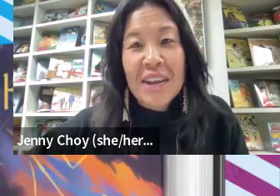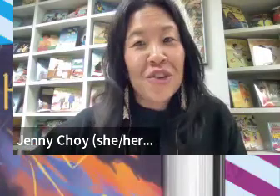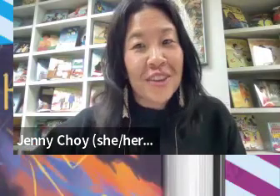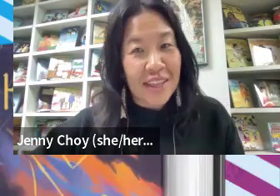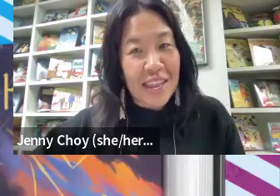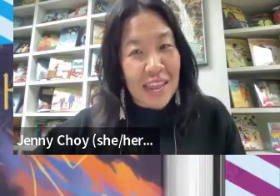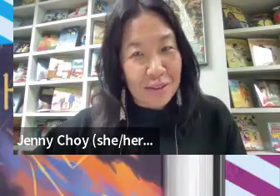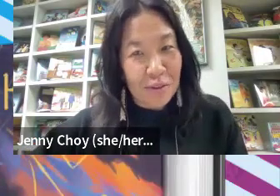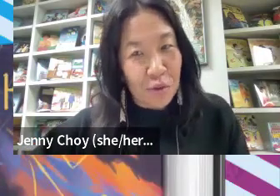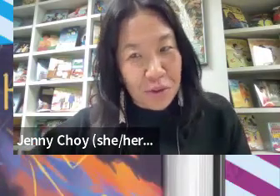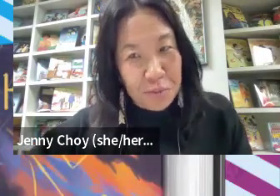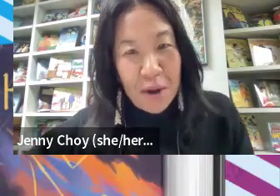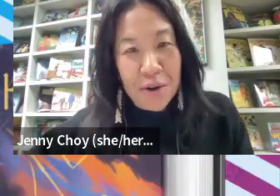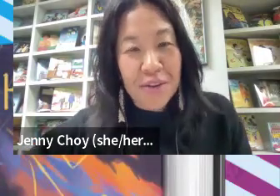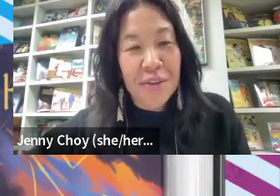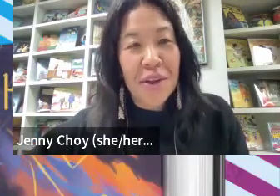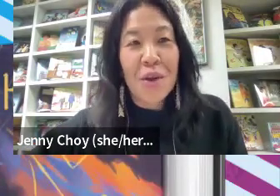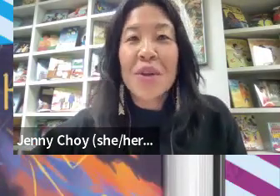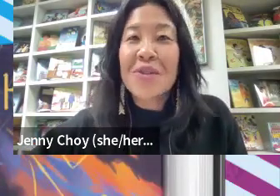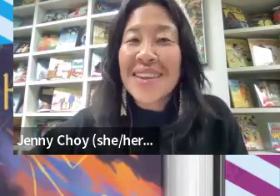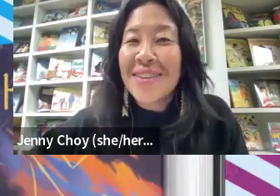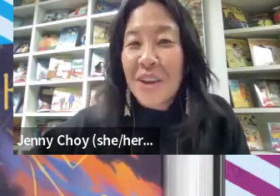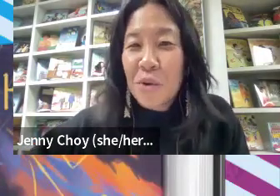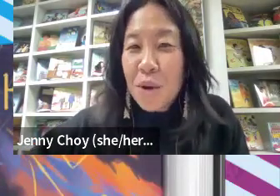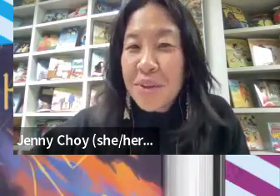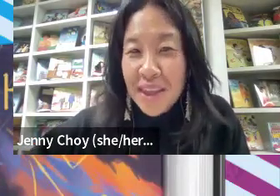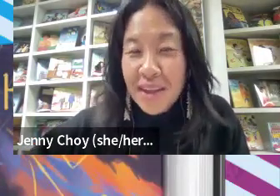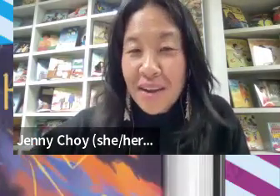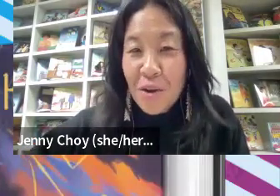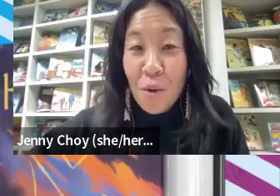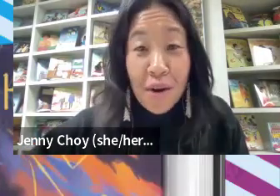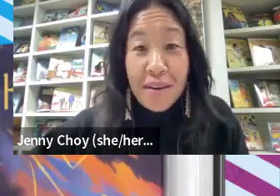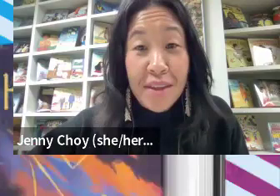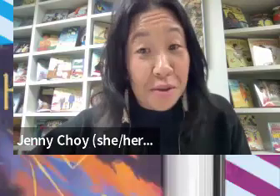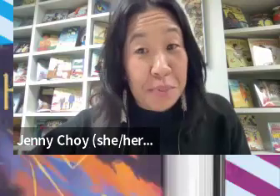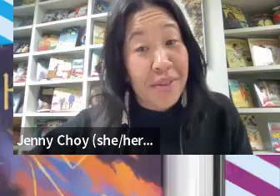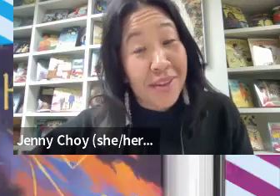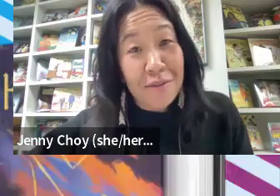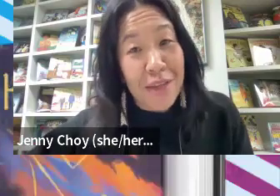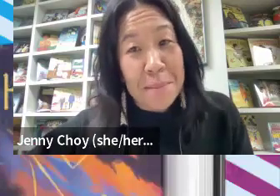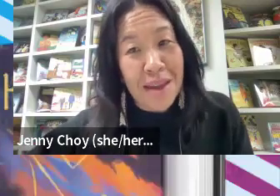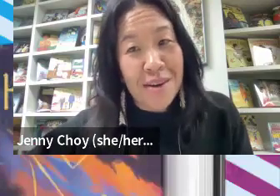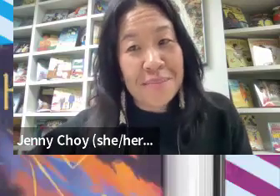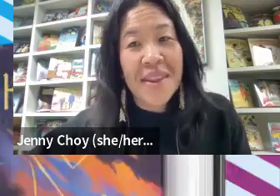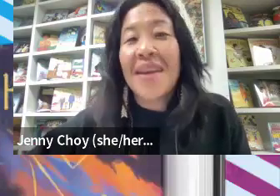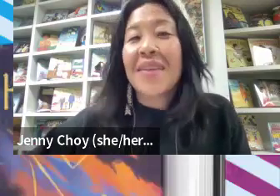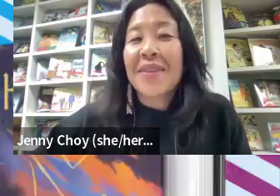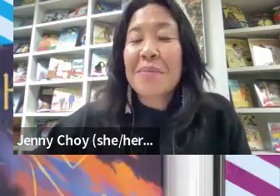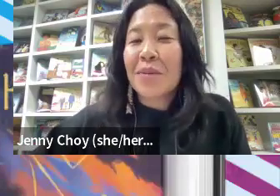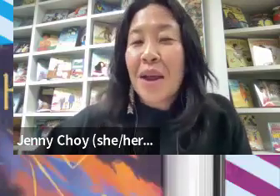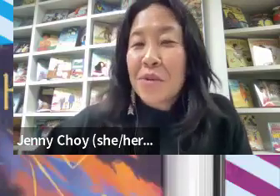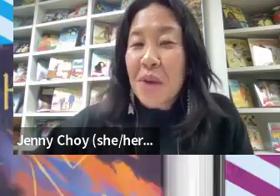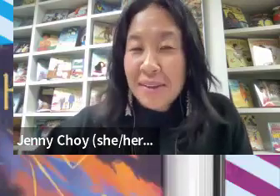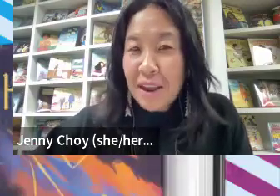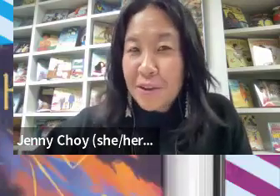fire, she suddenly gains strange powers. What do these djinn want with Layla, or the other people in the town for that matter? The